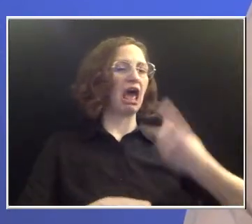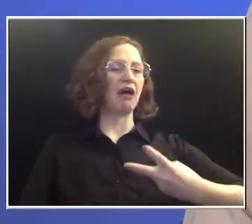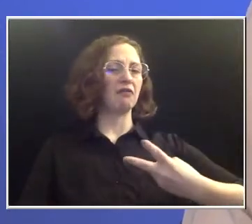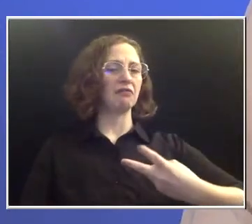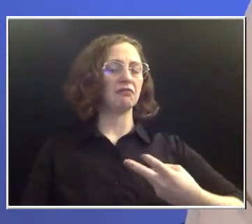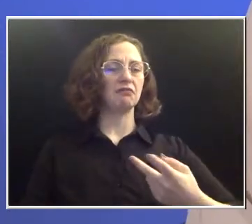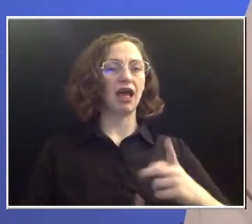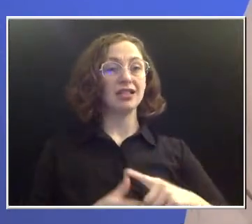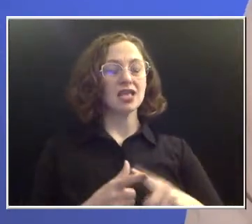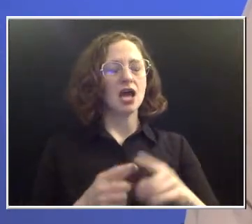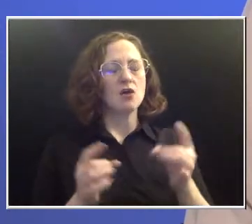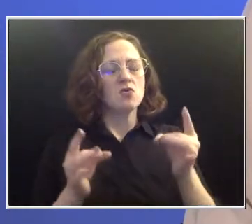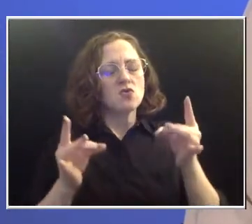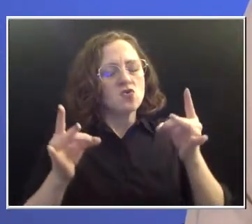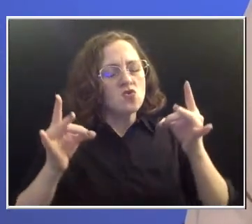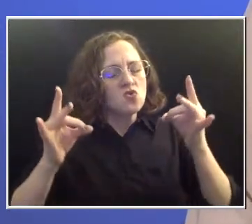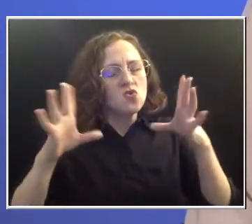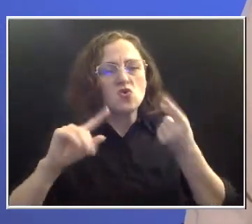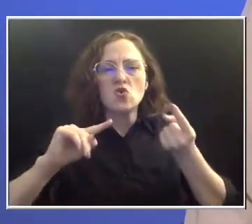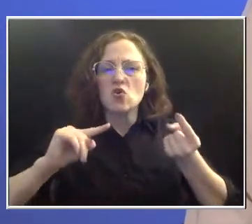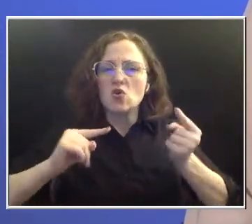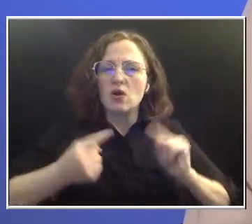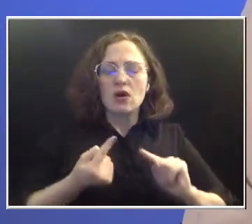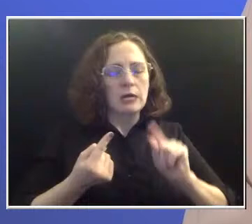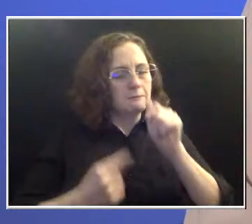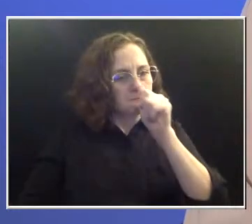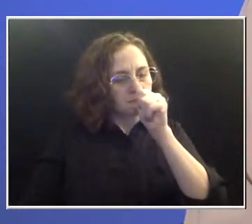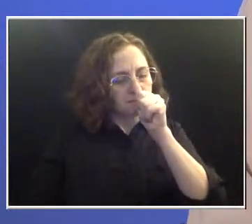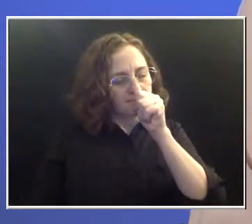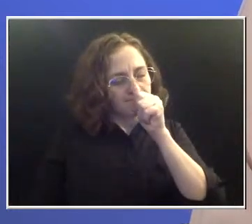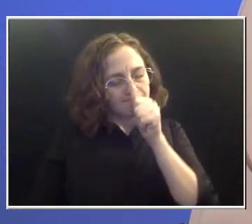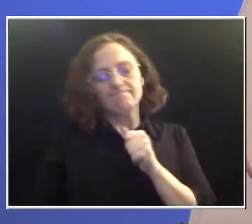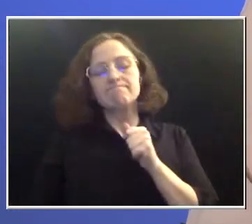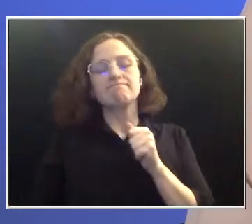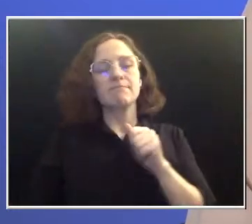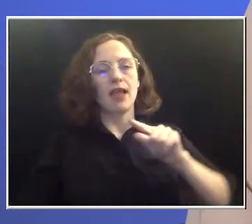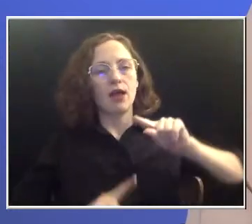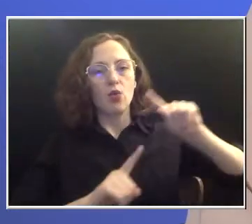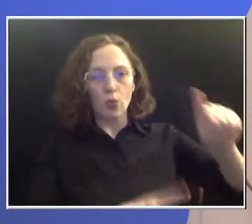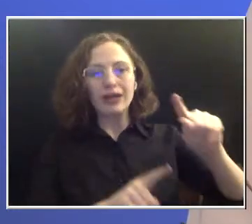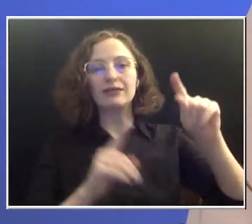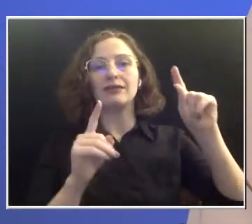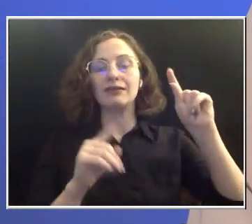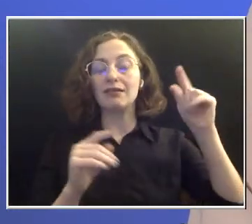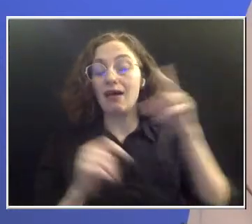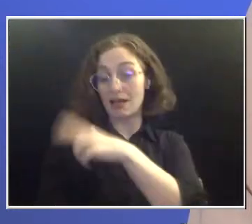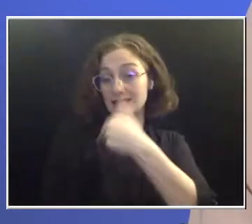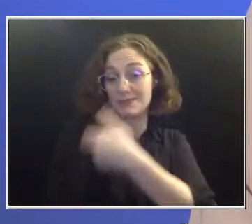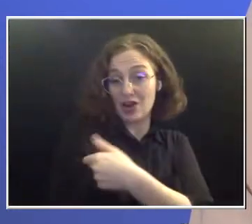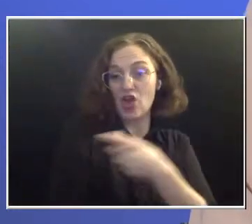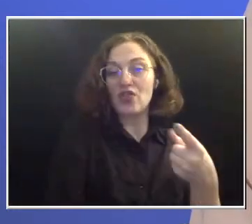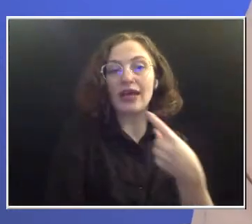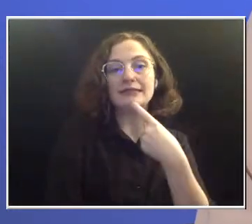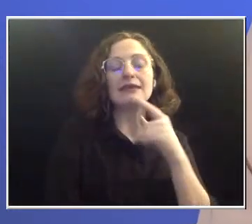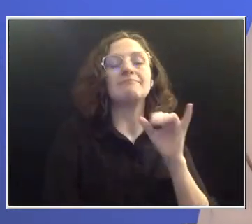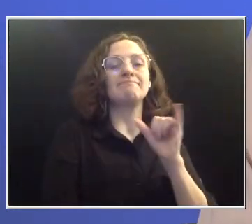excruciating pain. We called an ambulance. I went to the hospital, and they said that my abdomen was full of urine, and there was a possibility of